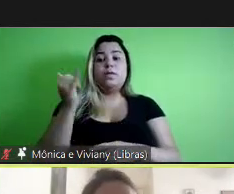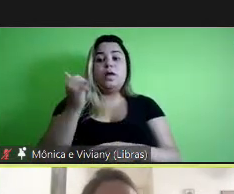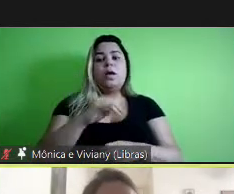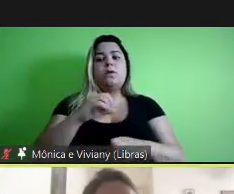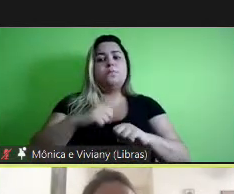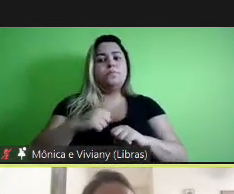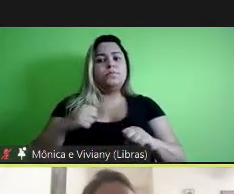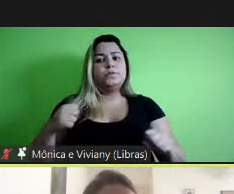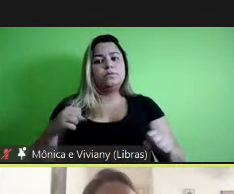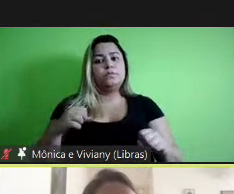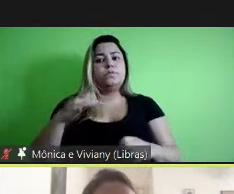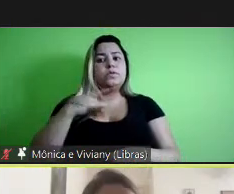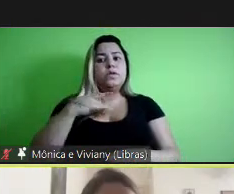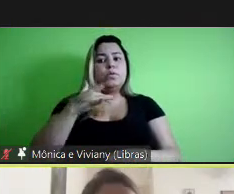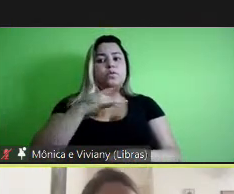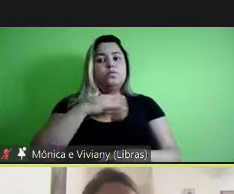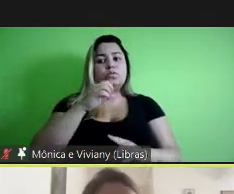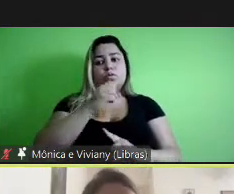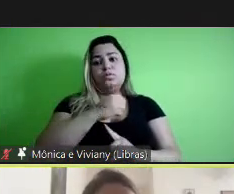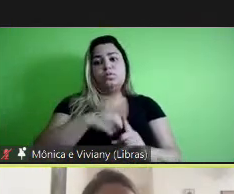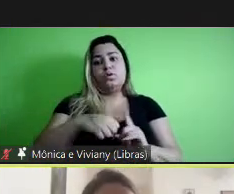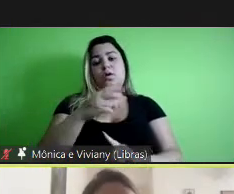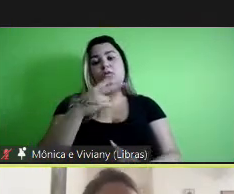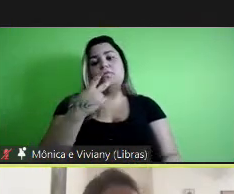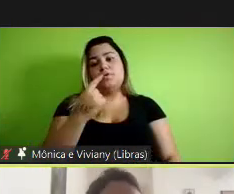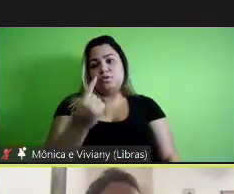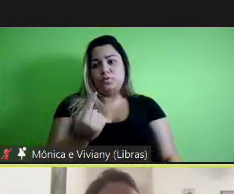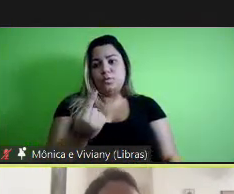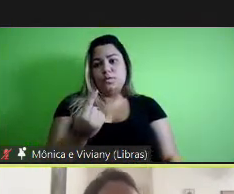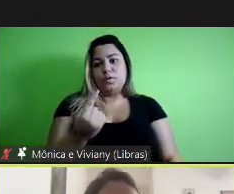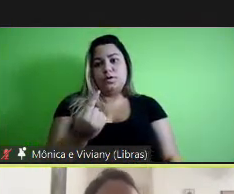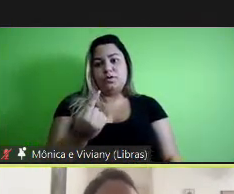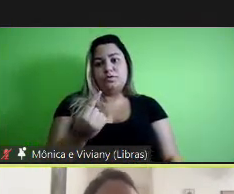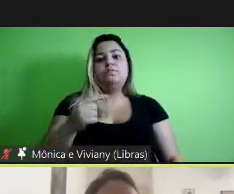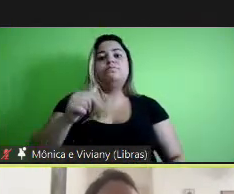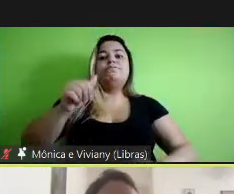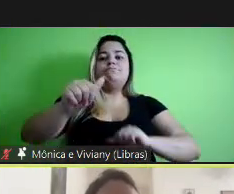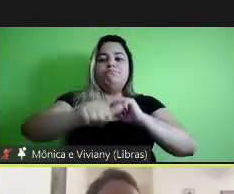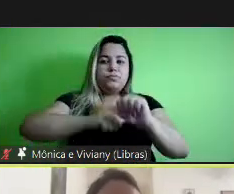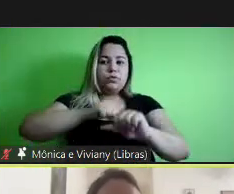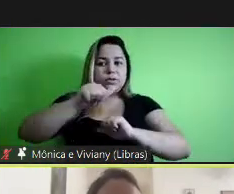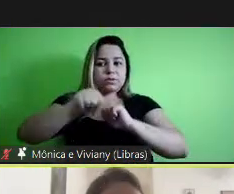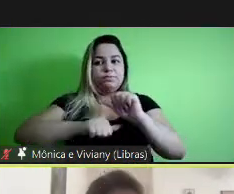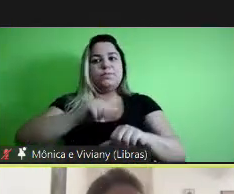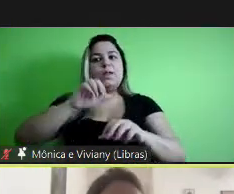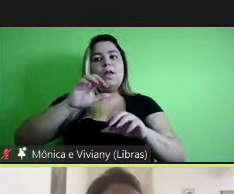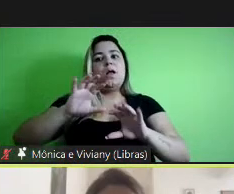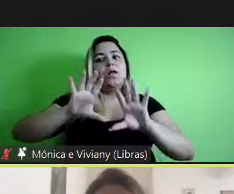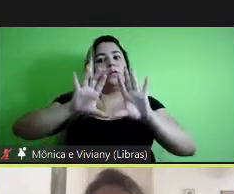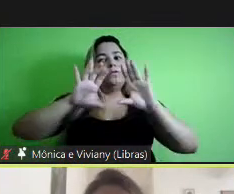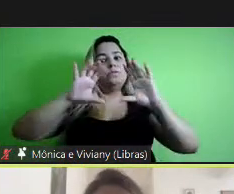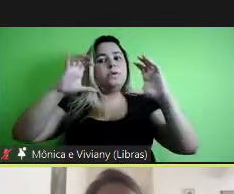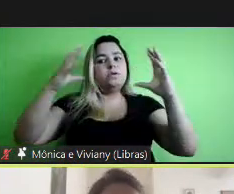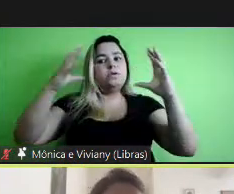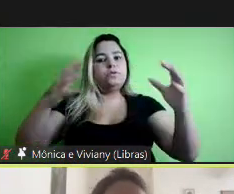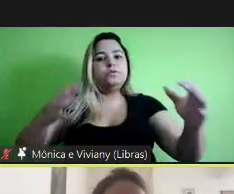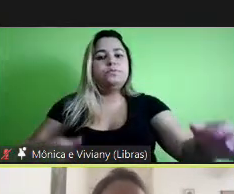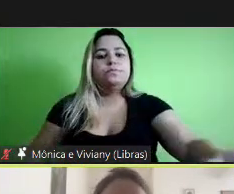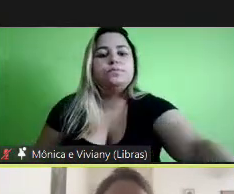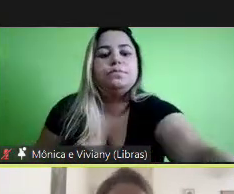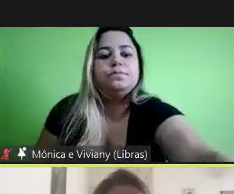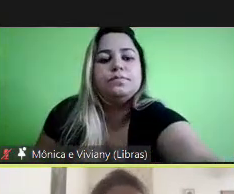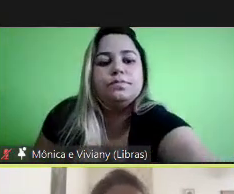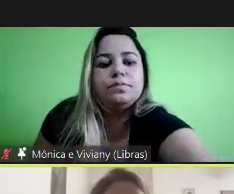medical journal, says that the greatest determinant of health in this 21st century are climate changes. So we need